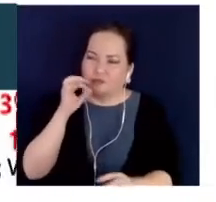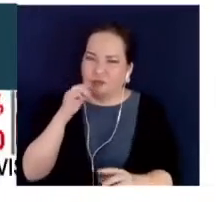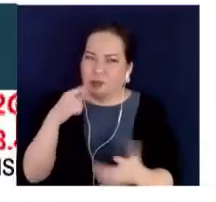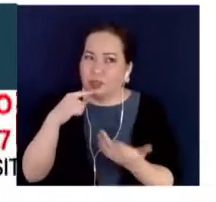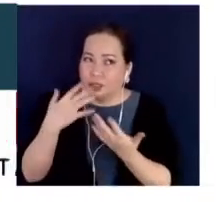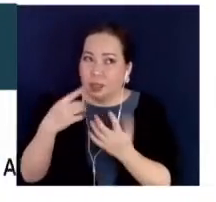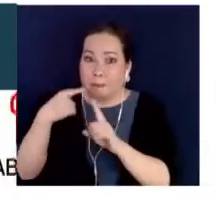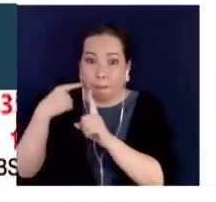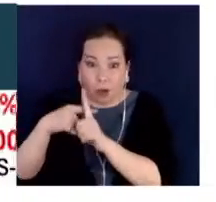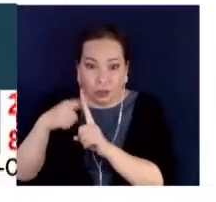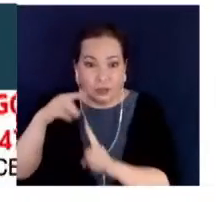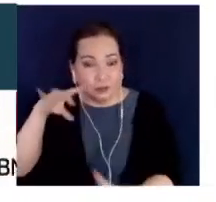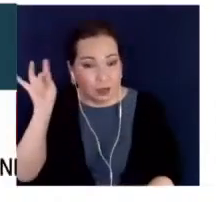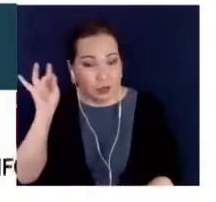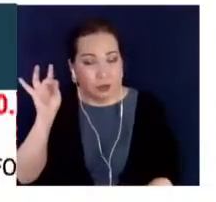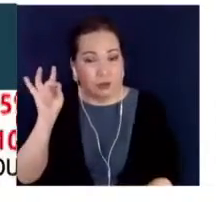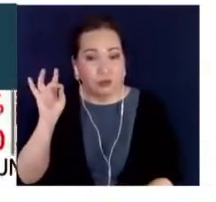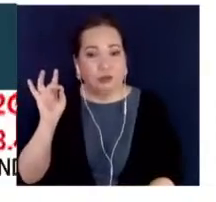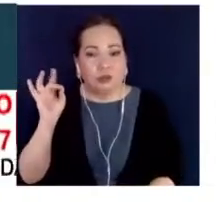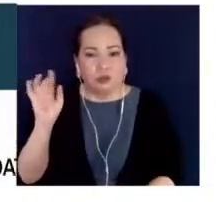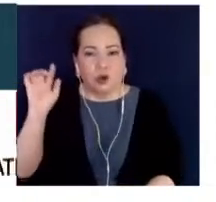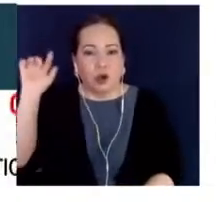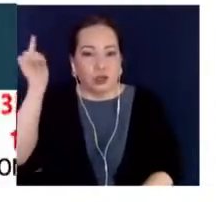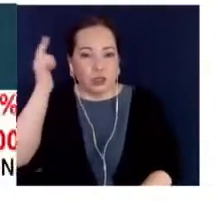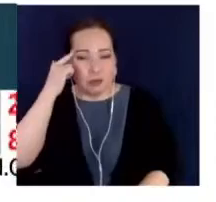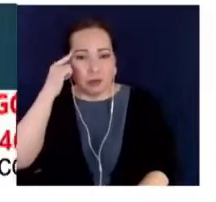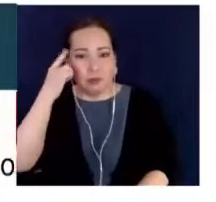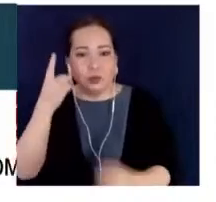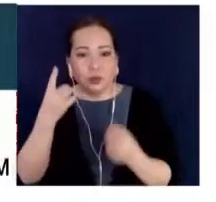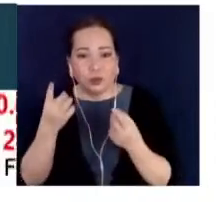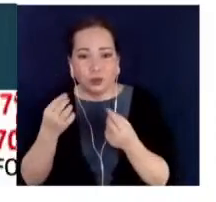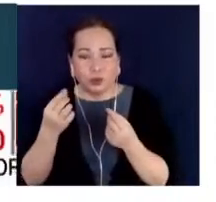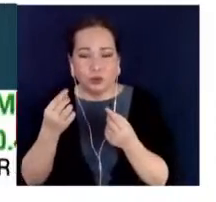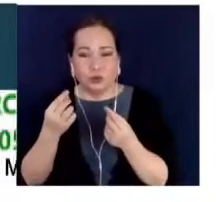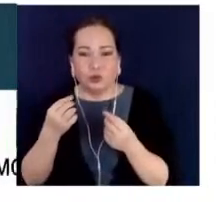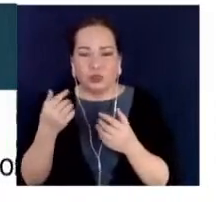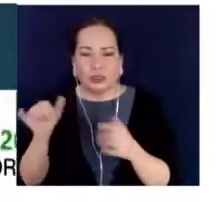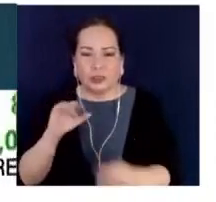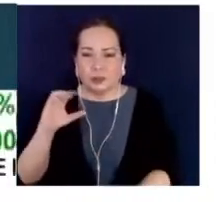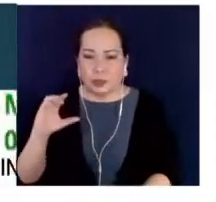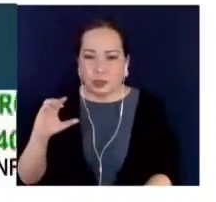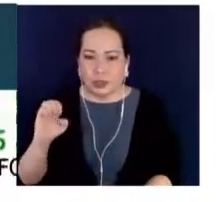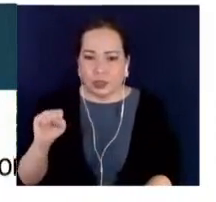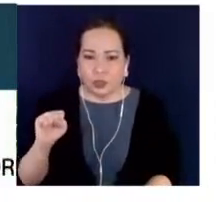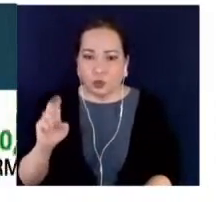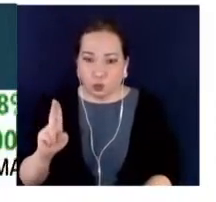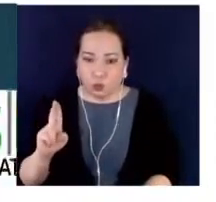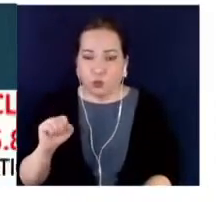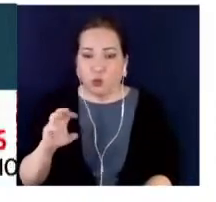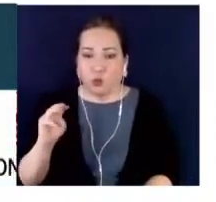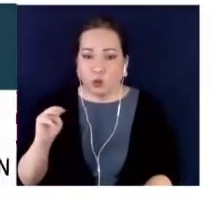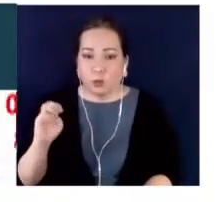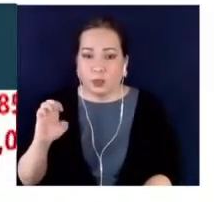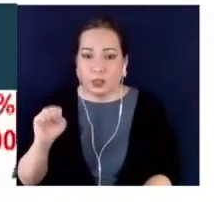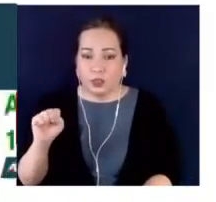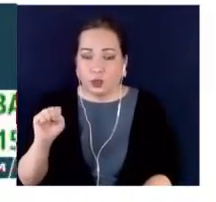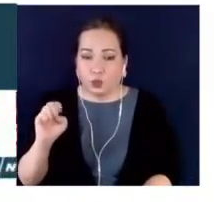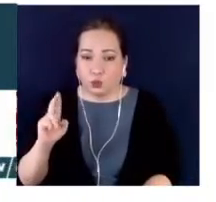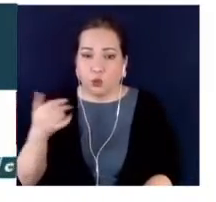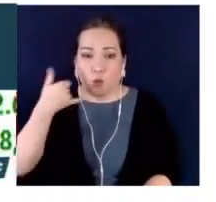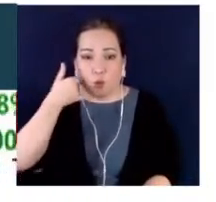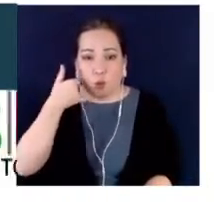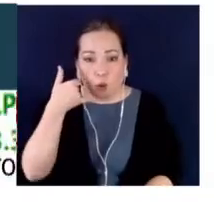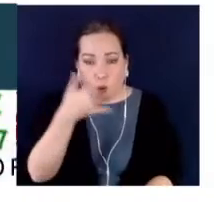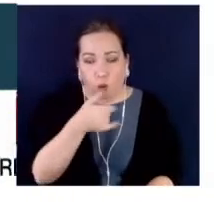then the local government unit or the CESU, MESU will call on you and take